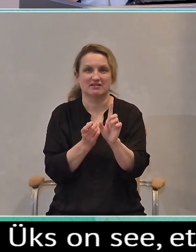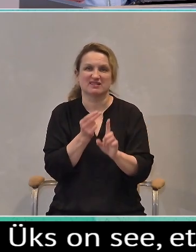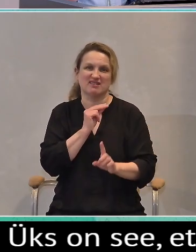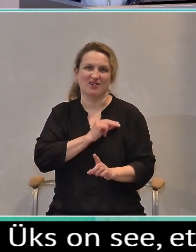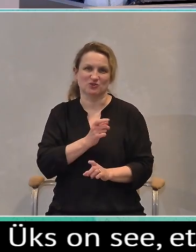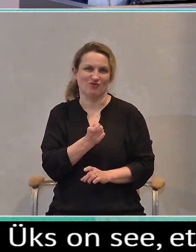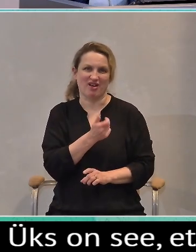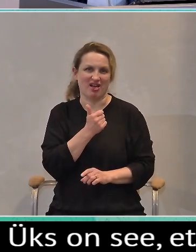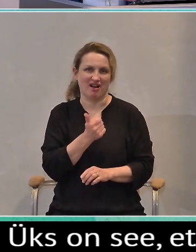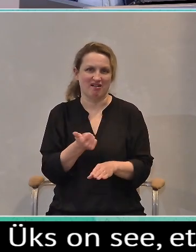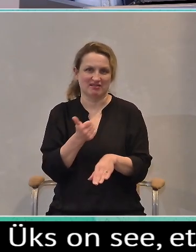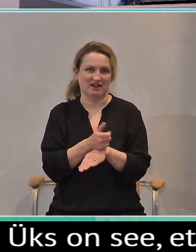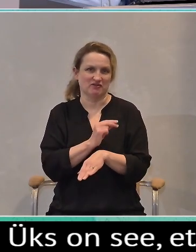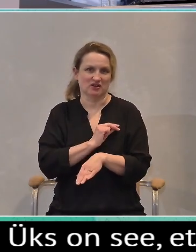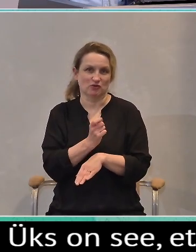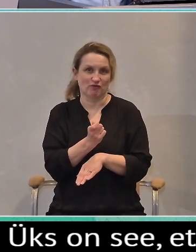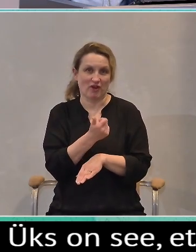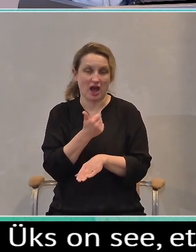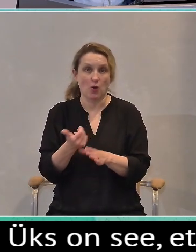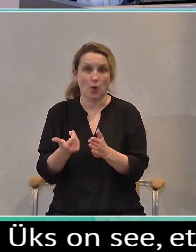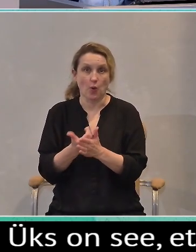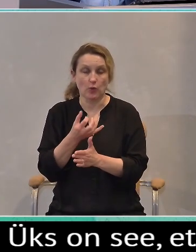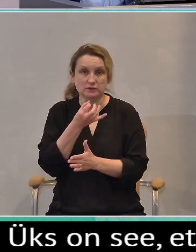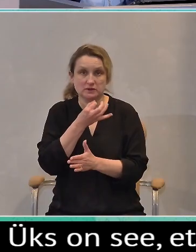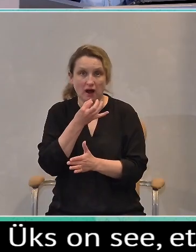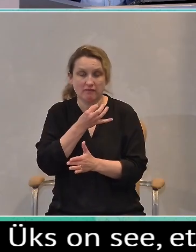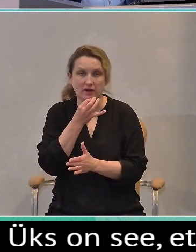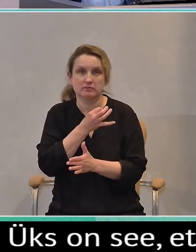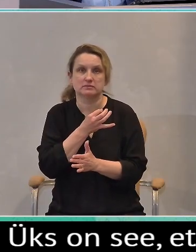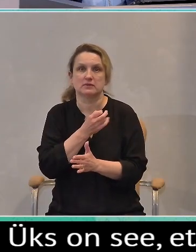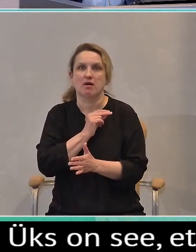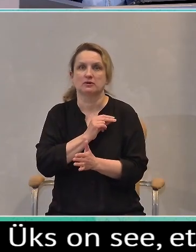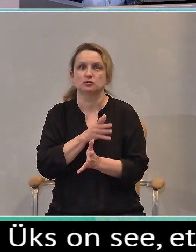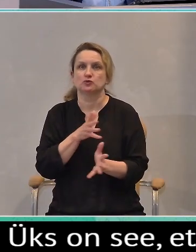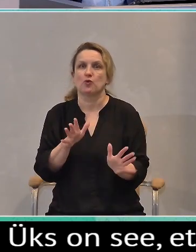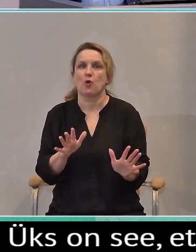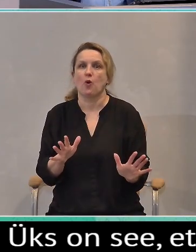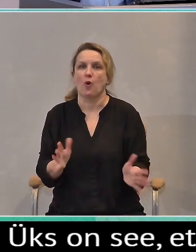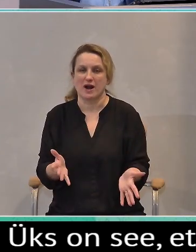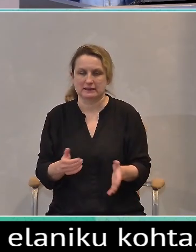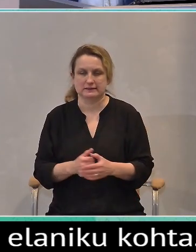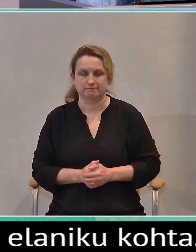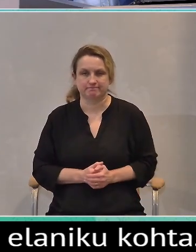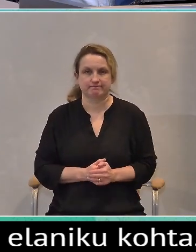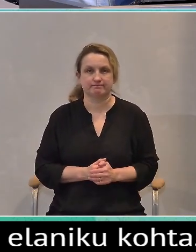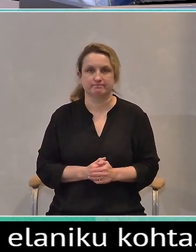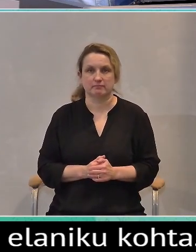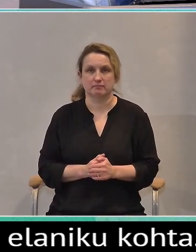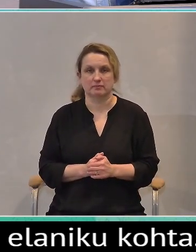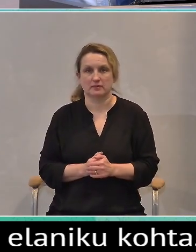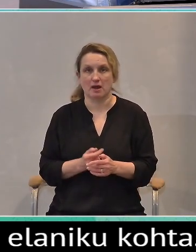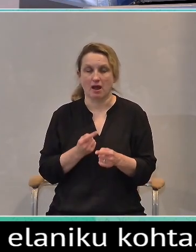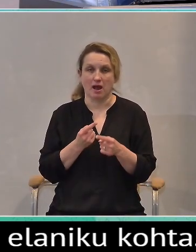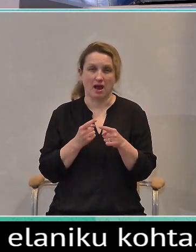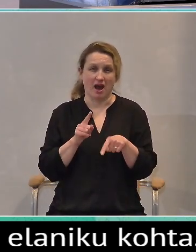debilitating. And thirdly, there has to be either no alternative to the drug, or it would have to